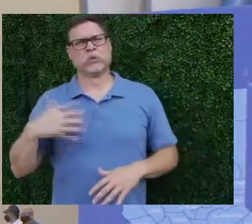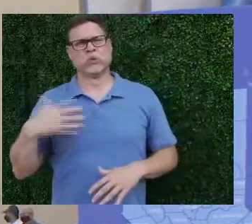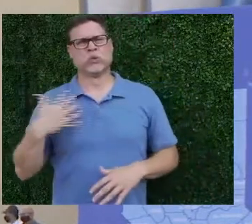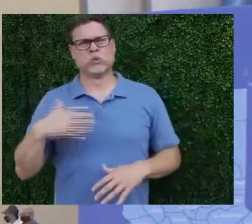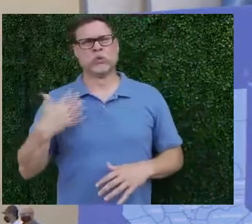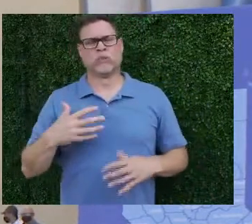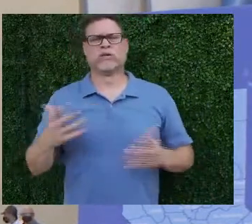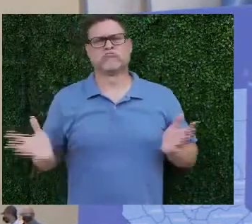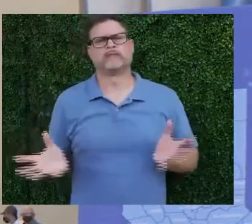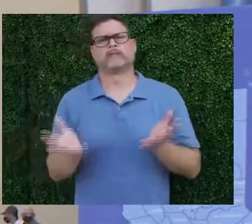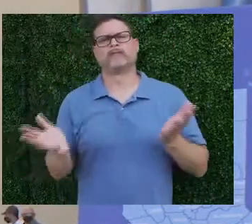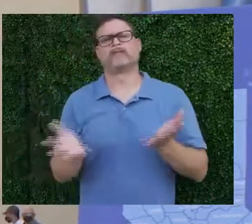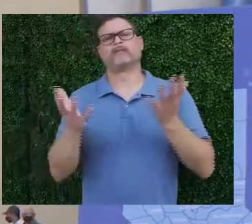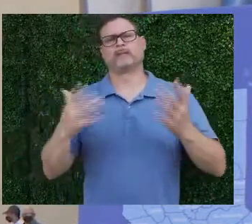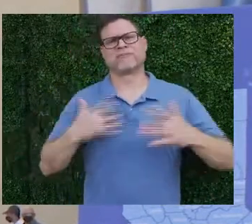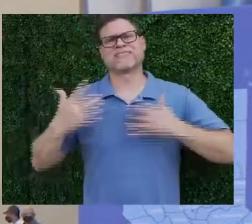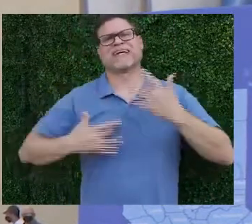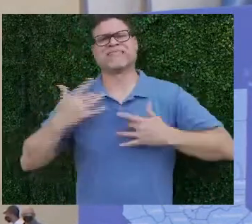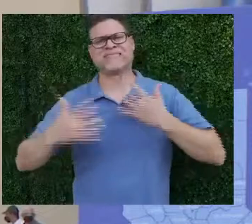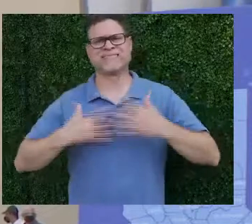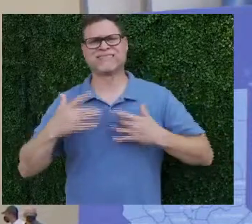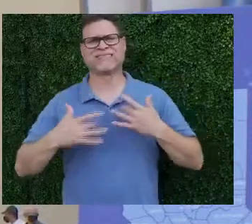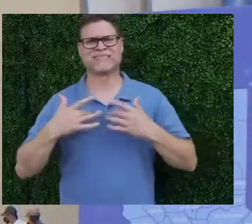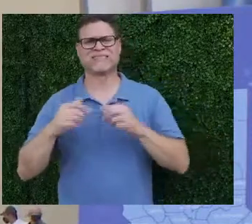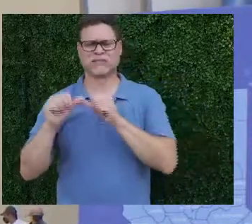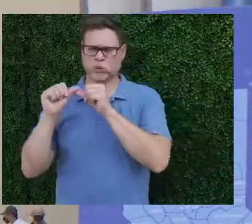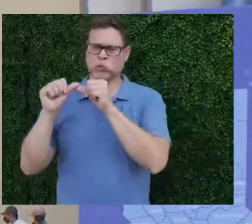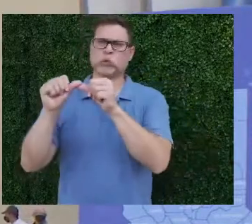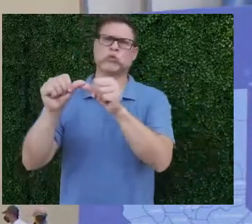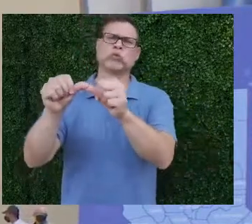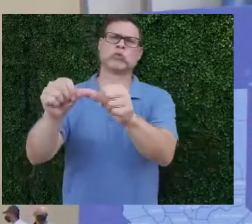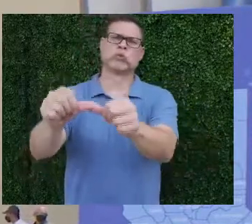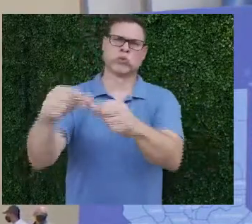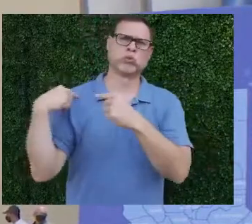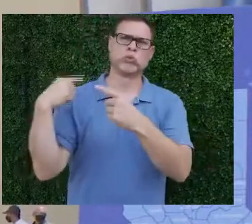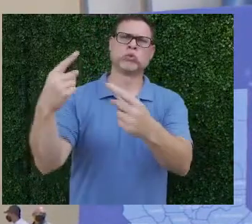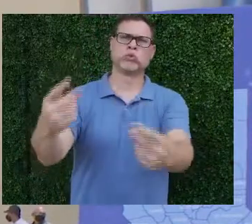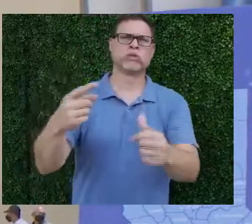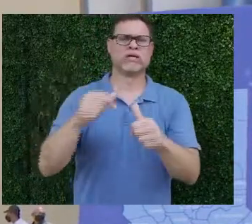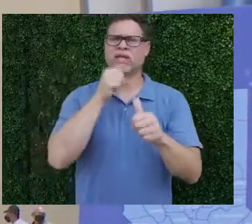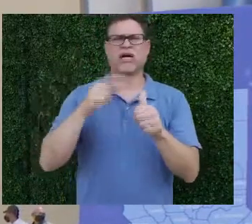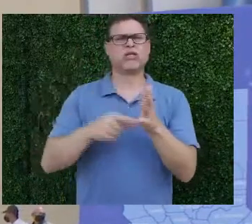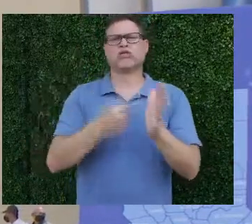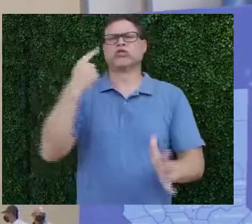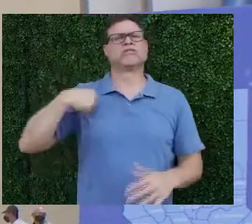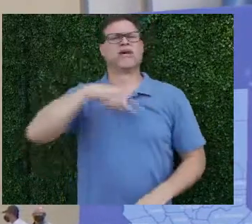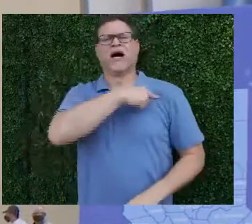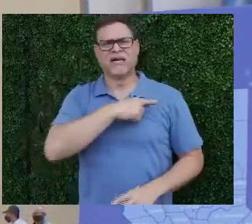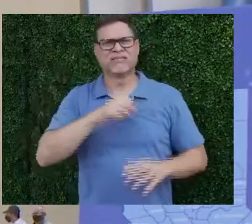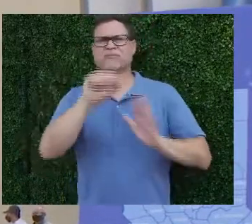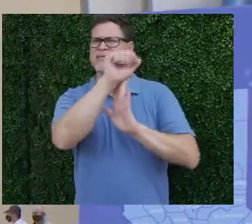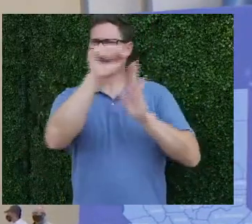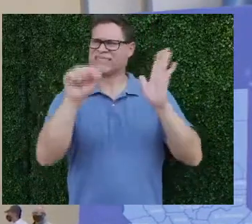just encouraging and exciting how far we've come. And it hasn't been just us. It's been a whole state